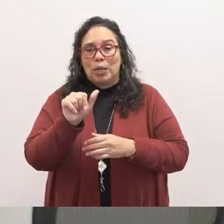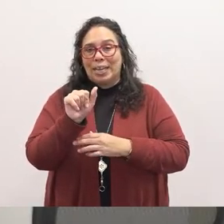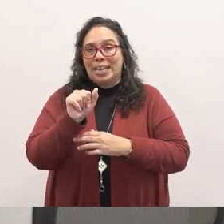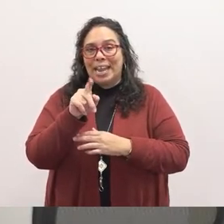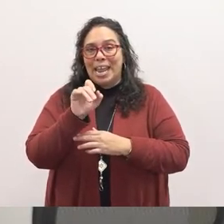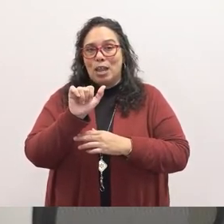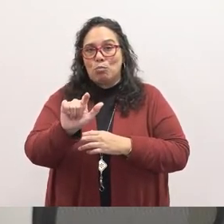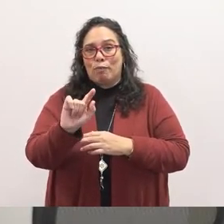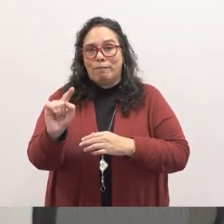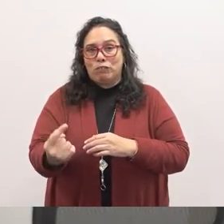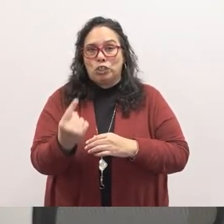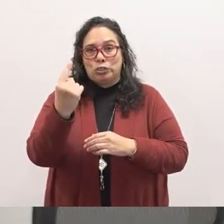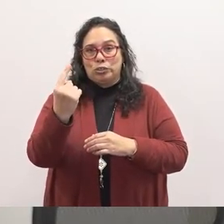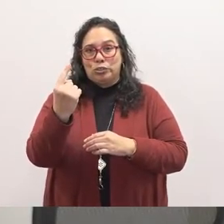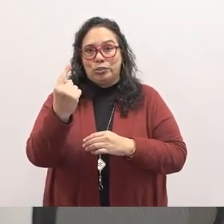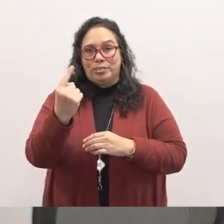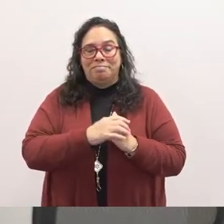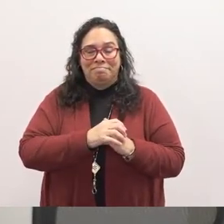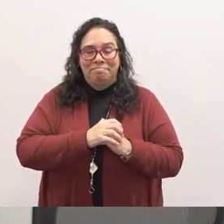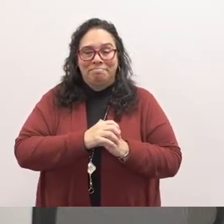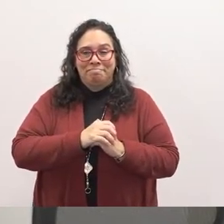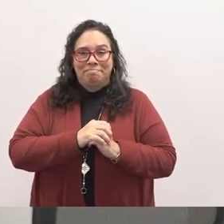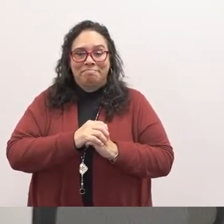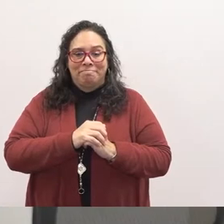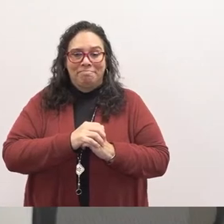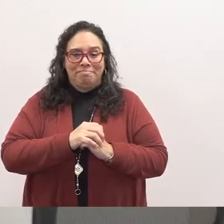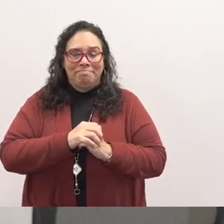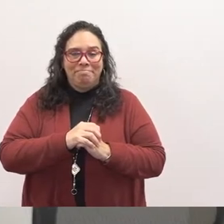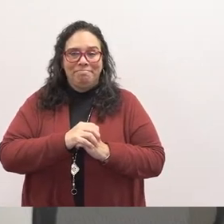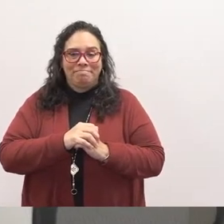they pushed it a couple months, but it's due April 1st. Yeah.